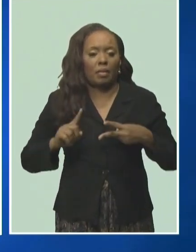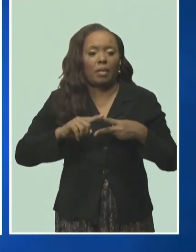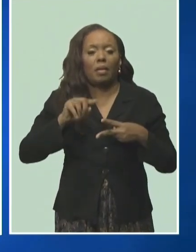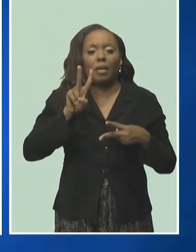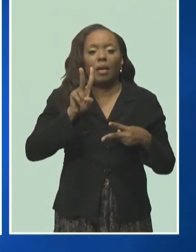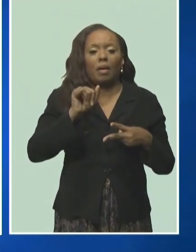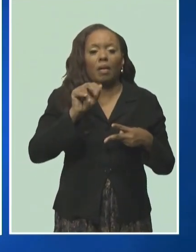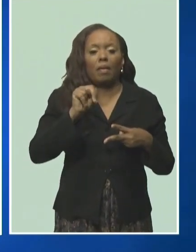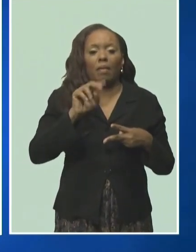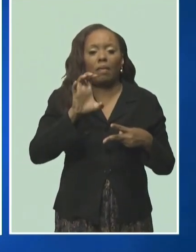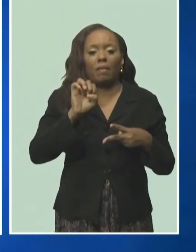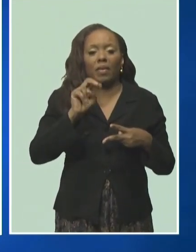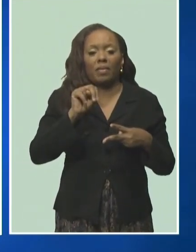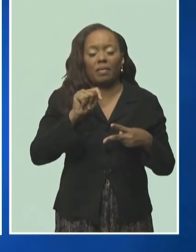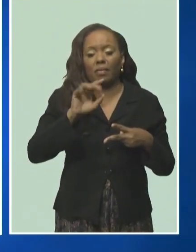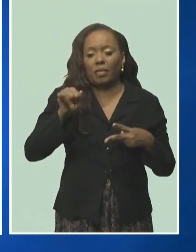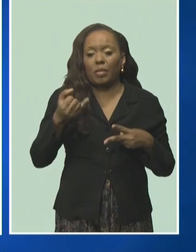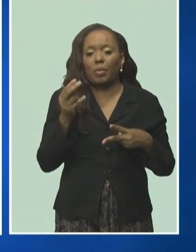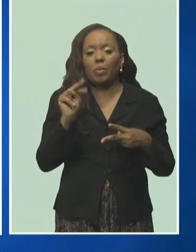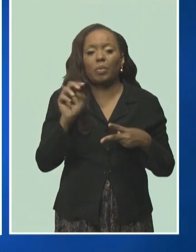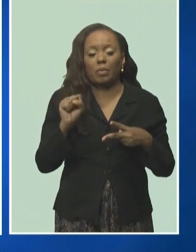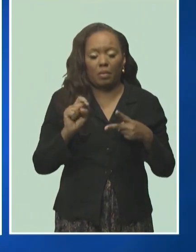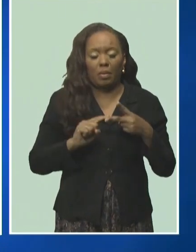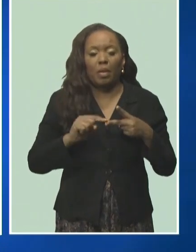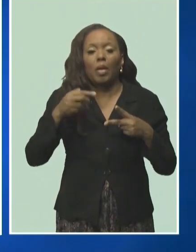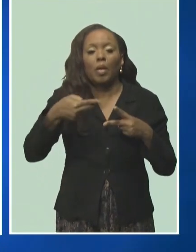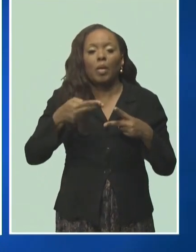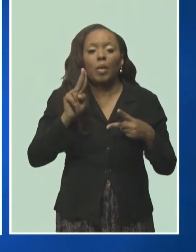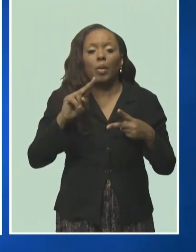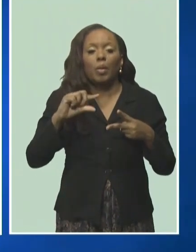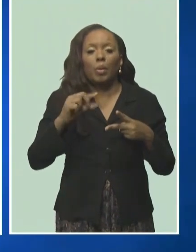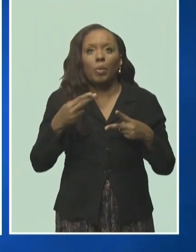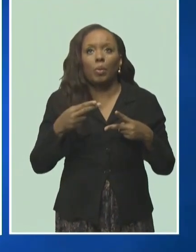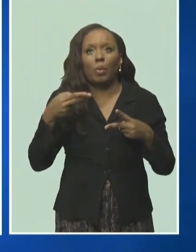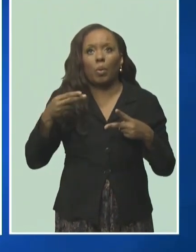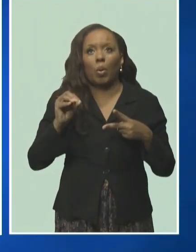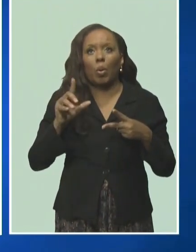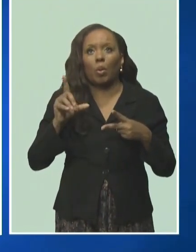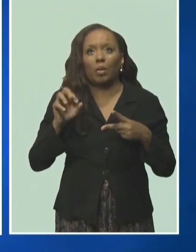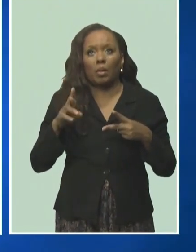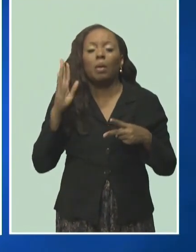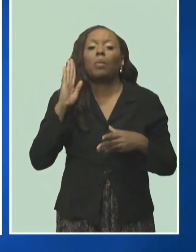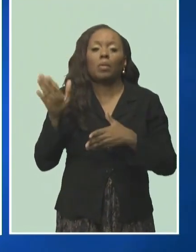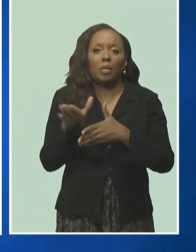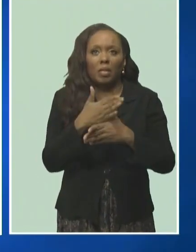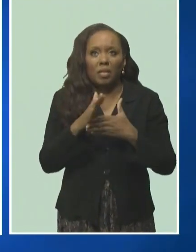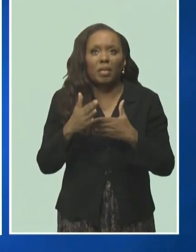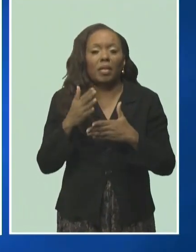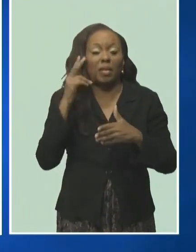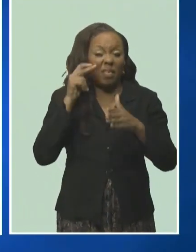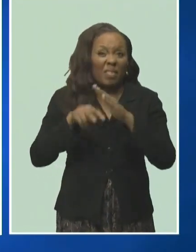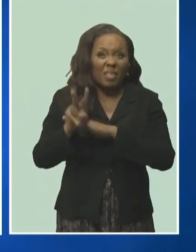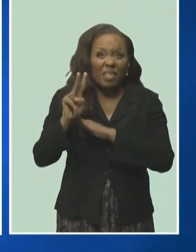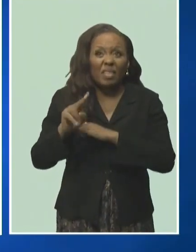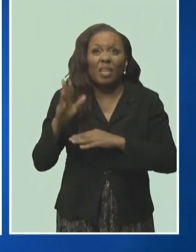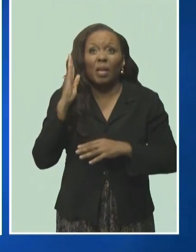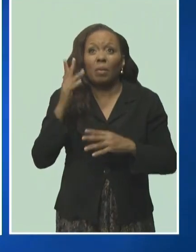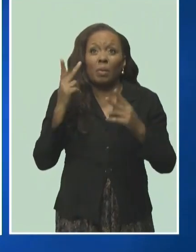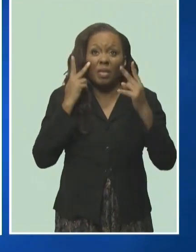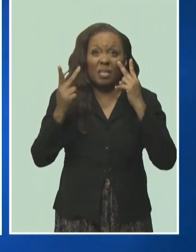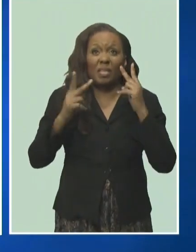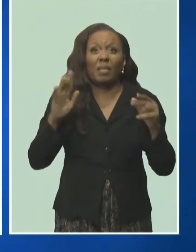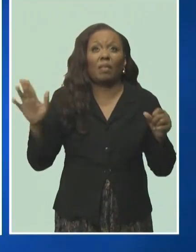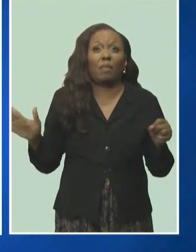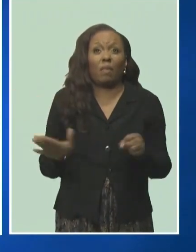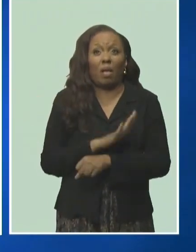and Hugh Holder. They will not only share their vision with you in public, but for the first time we will see the full